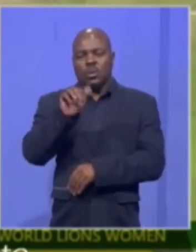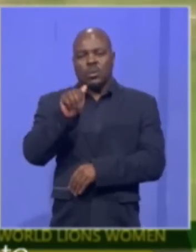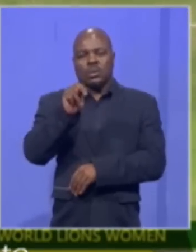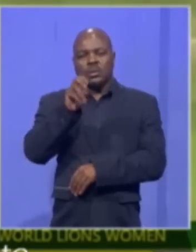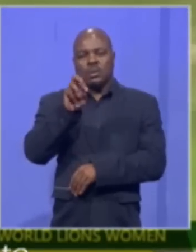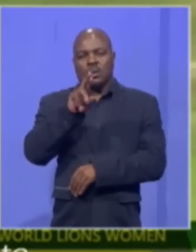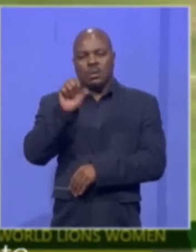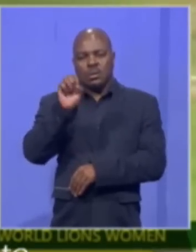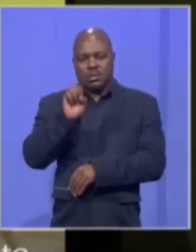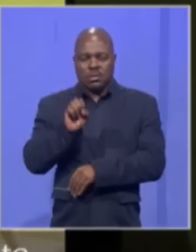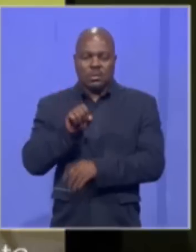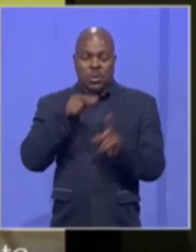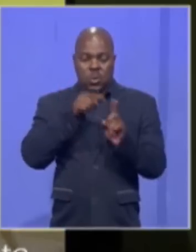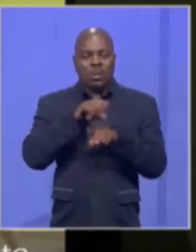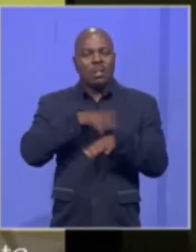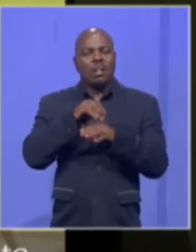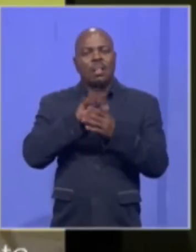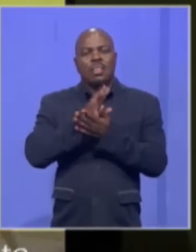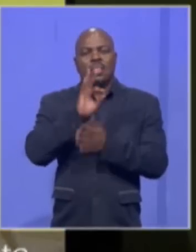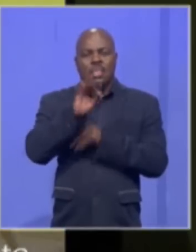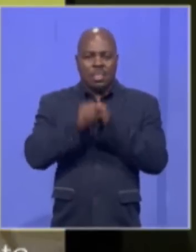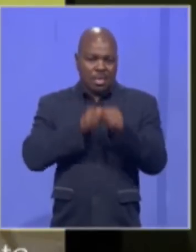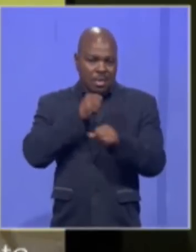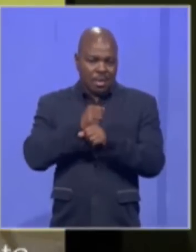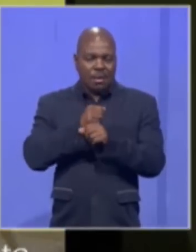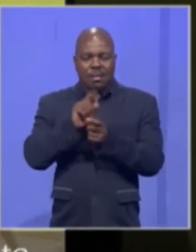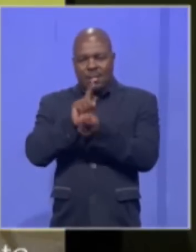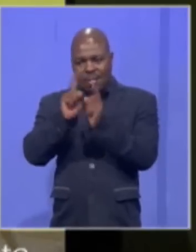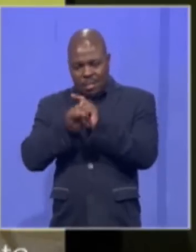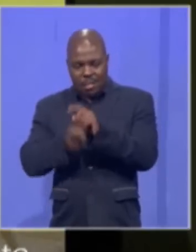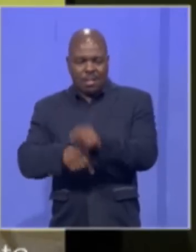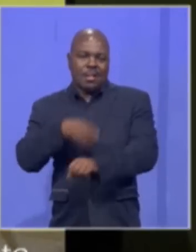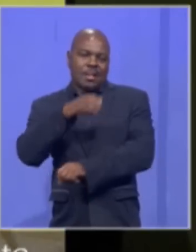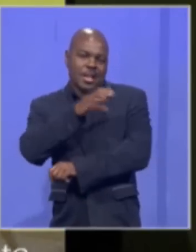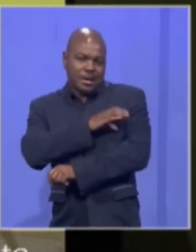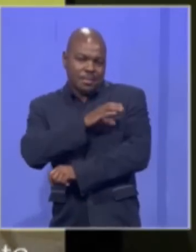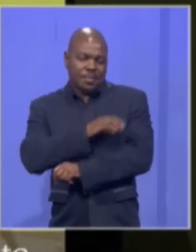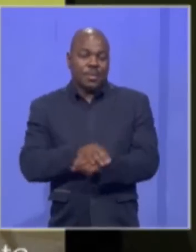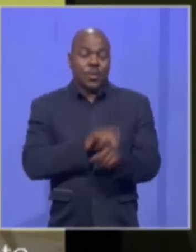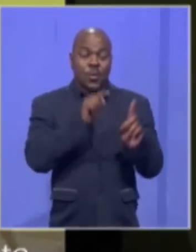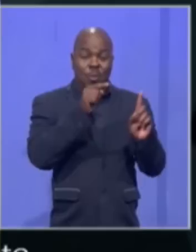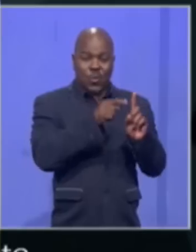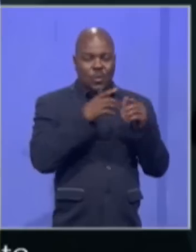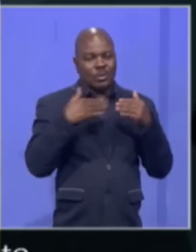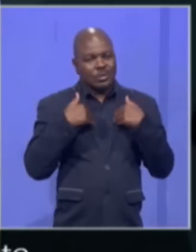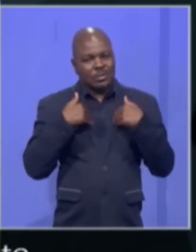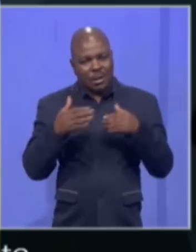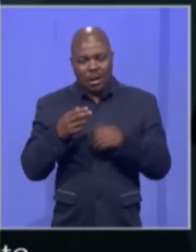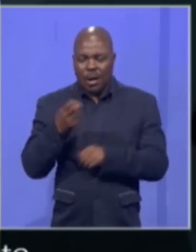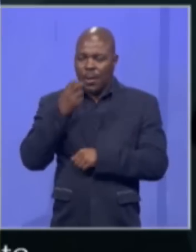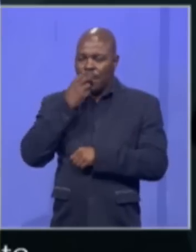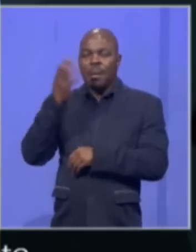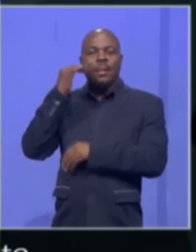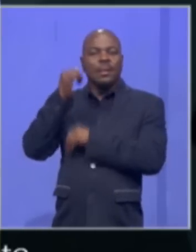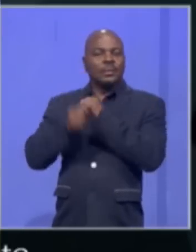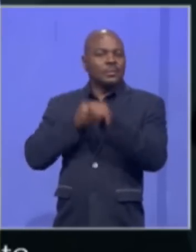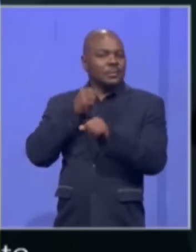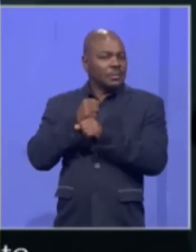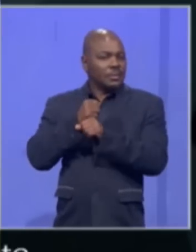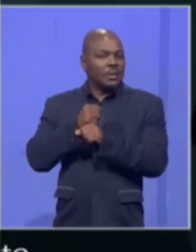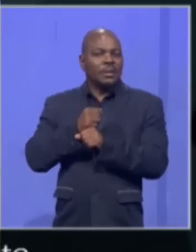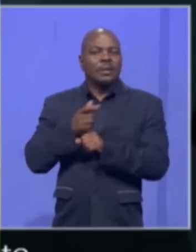tse 13 mo a ileng a ba mokaptene teng. Emi o qadile ho laola papadi ngwahola e leng